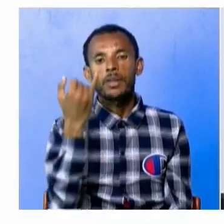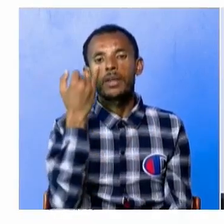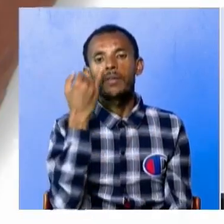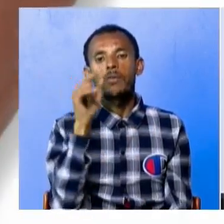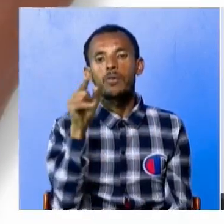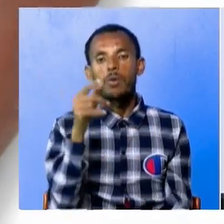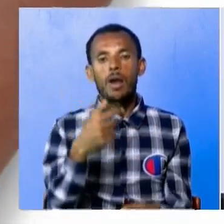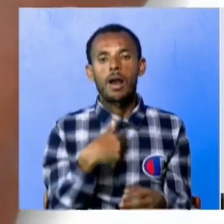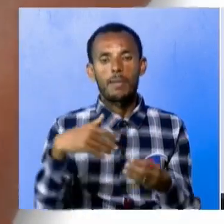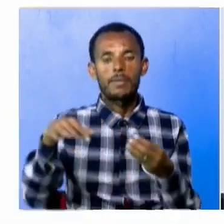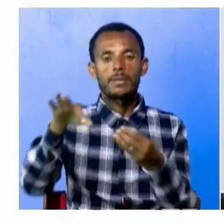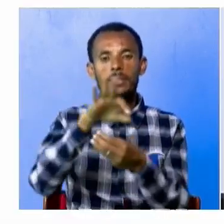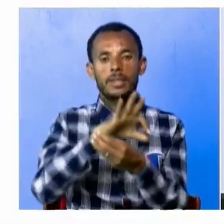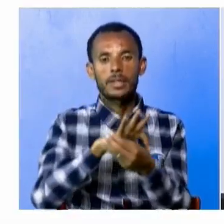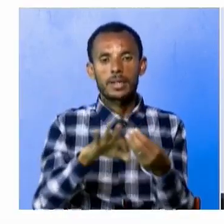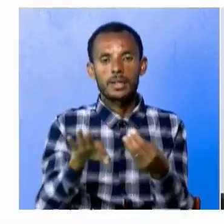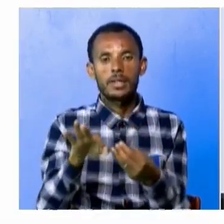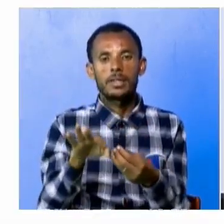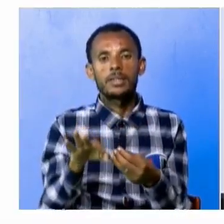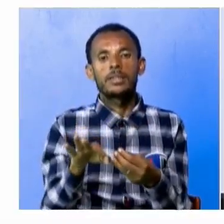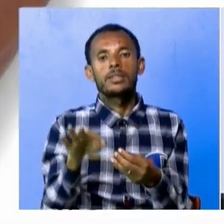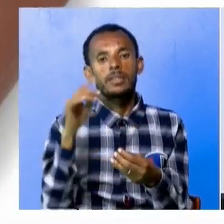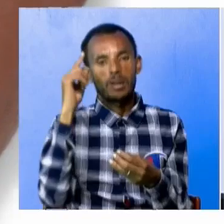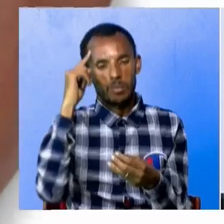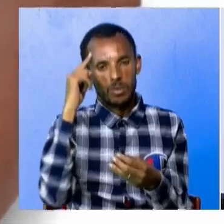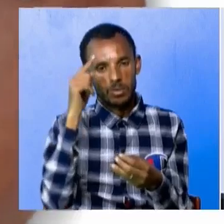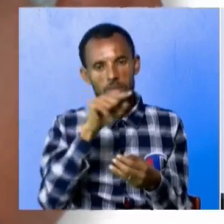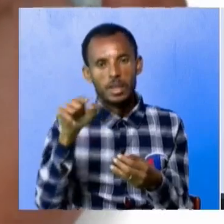circle, suppose there are two